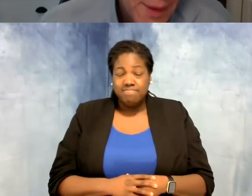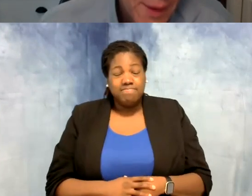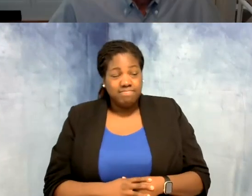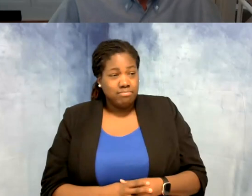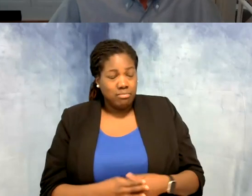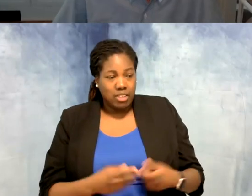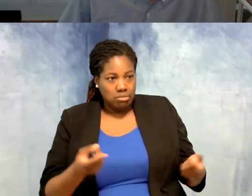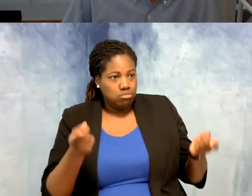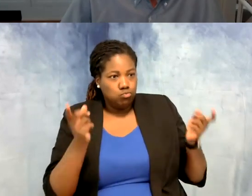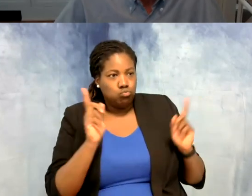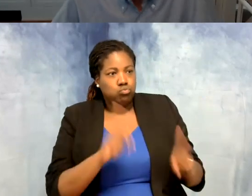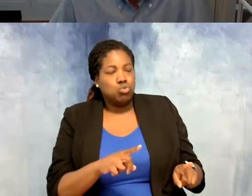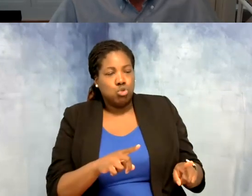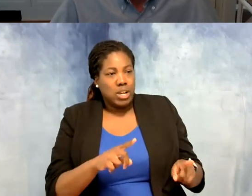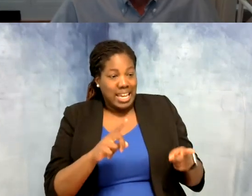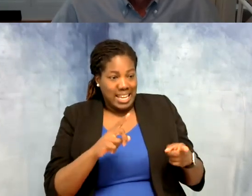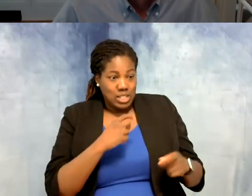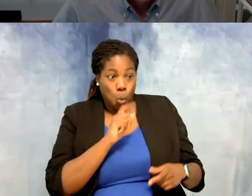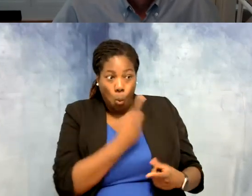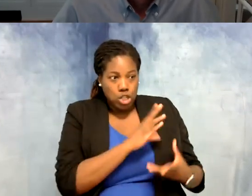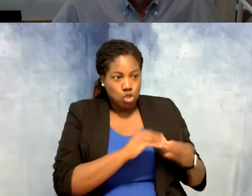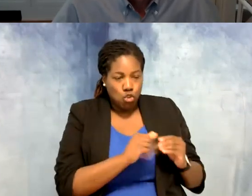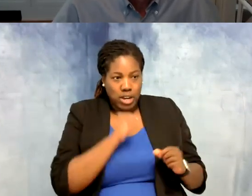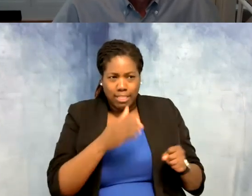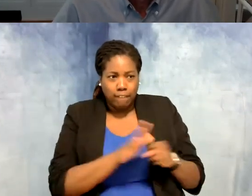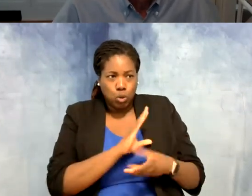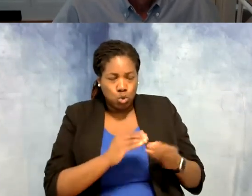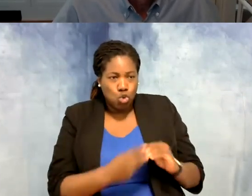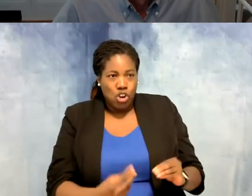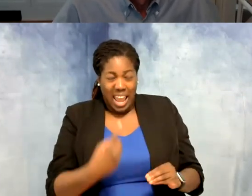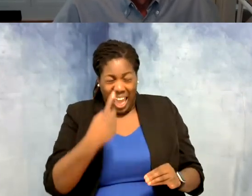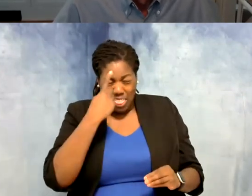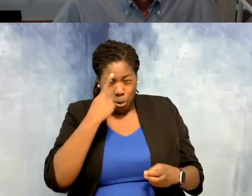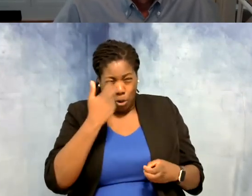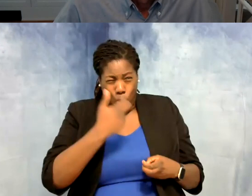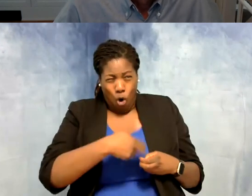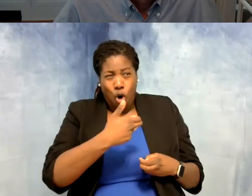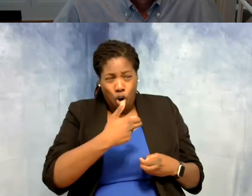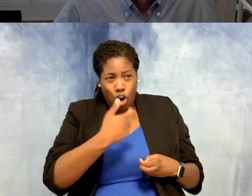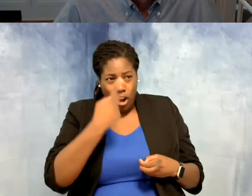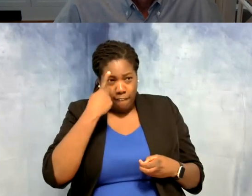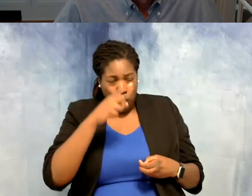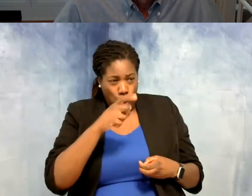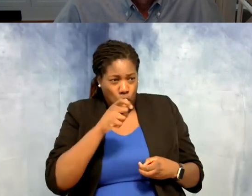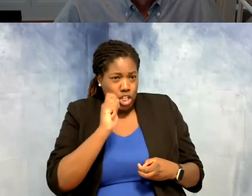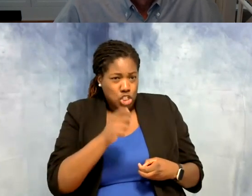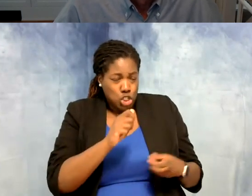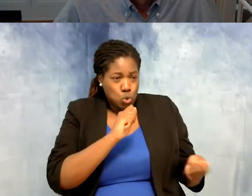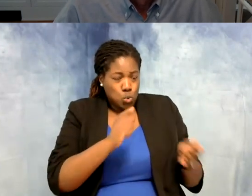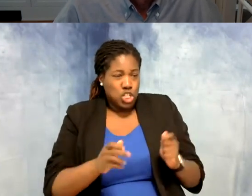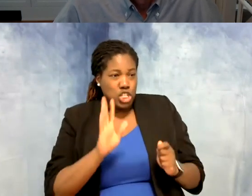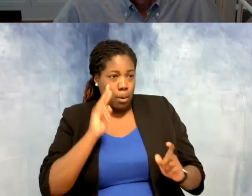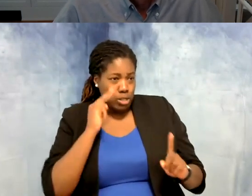know, I agree. It's a story, not the story. It's unprecedented. I think it will make it harder for justices to change their